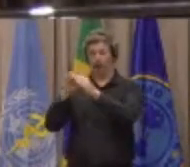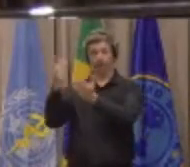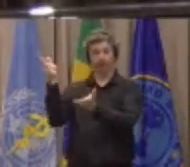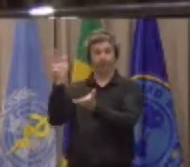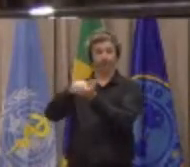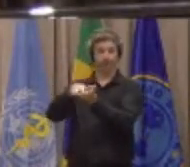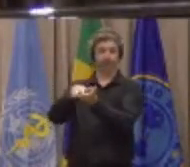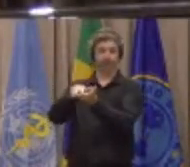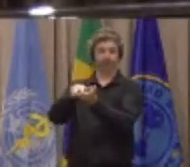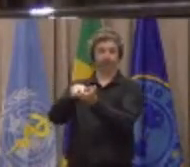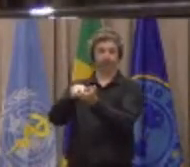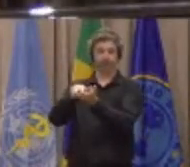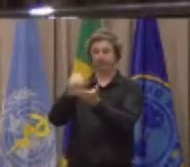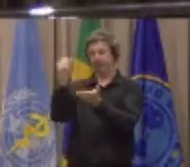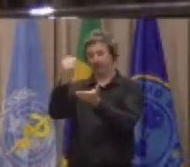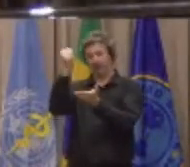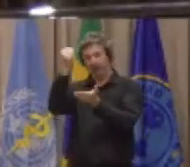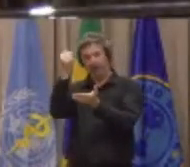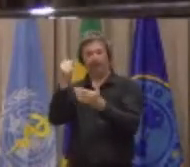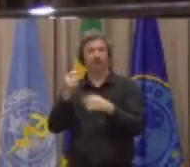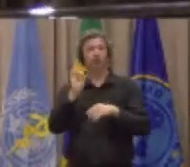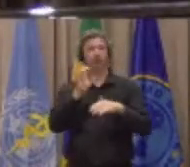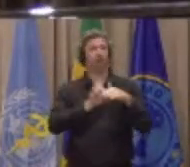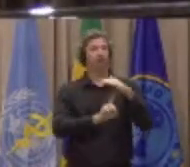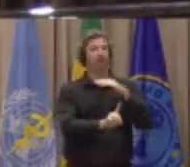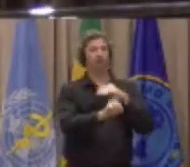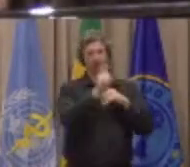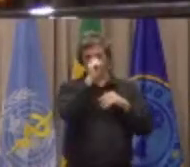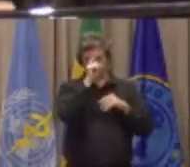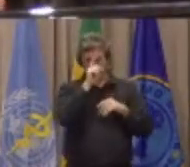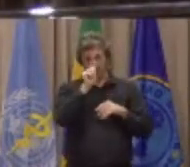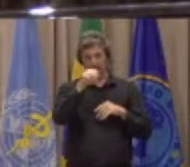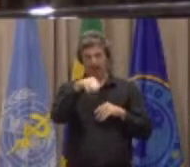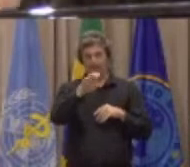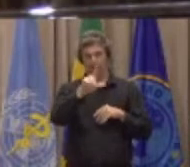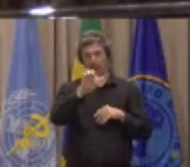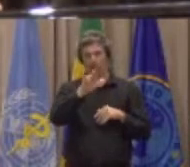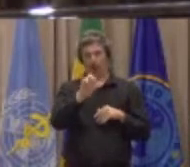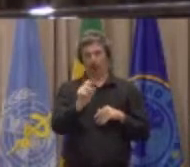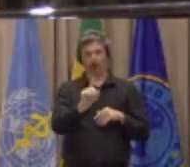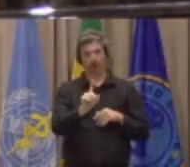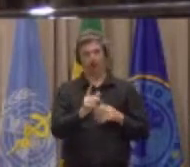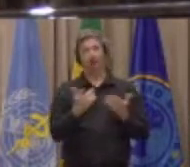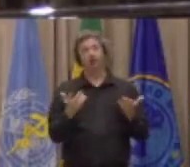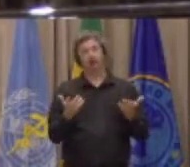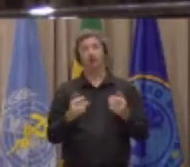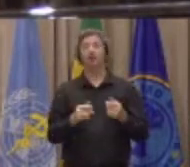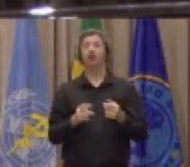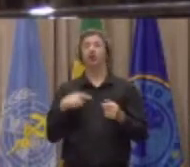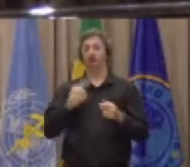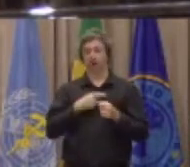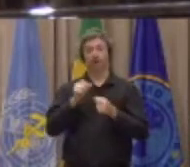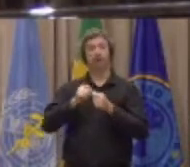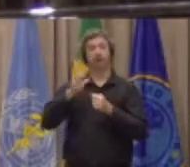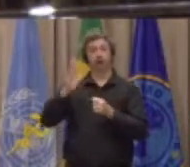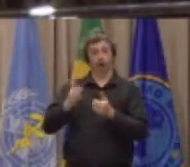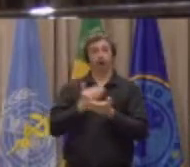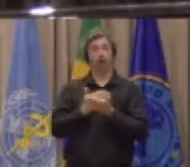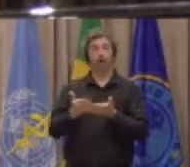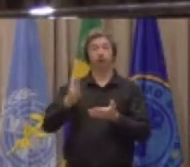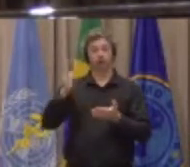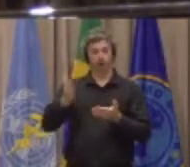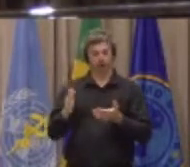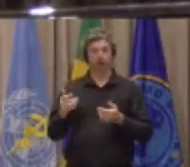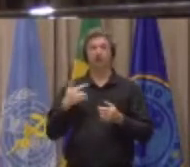measured was in the context of adult patients. So the answer is yes, we have been